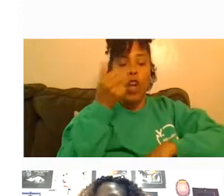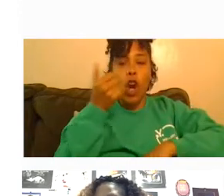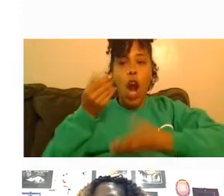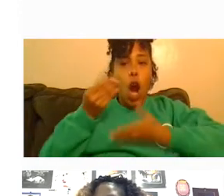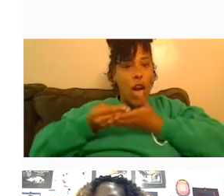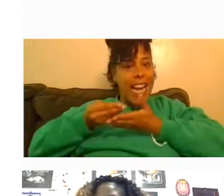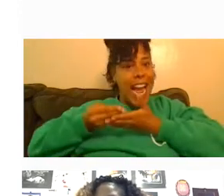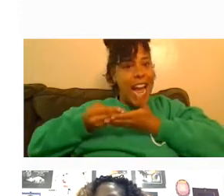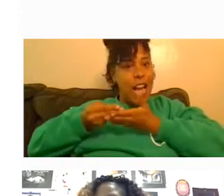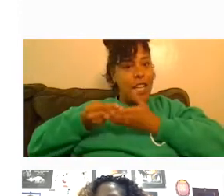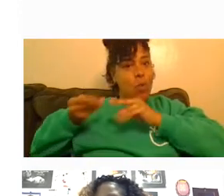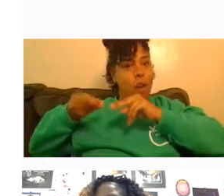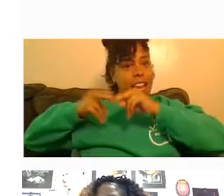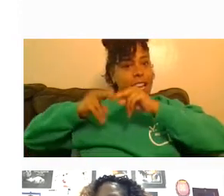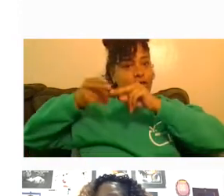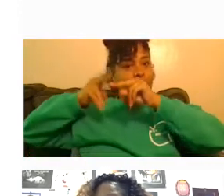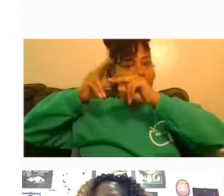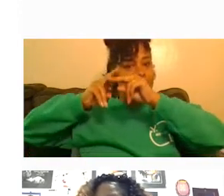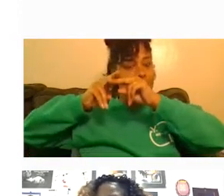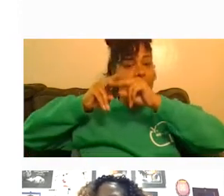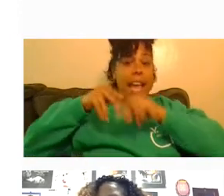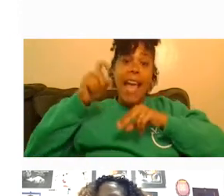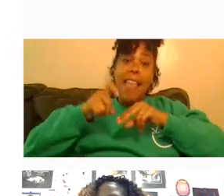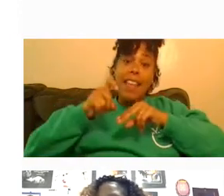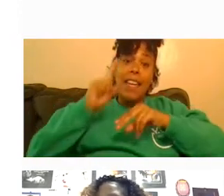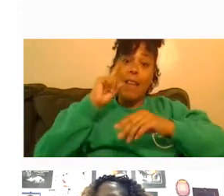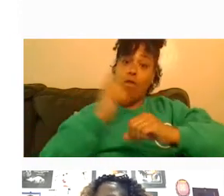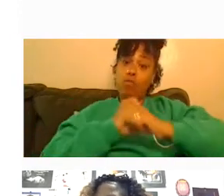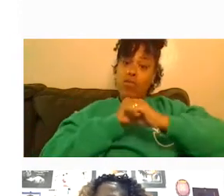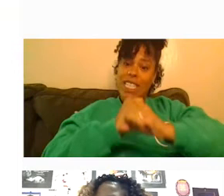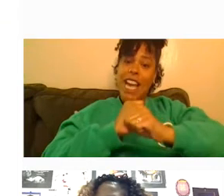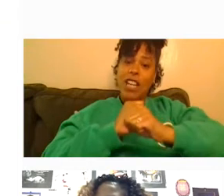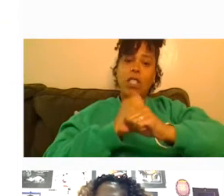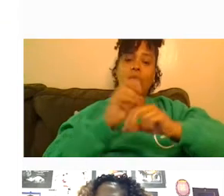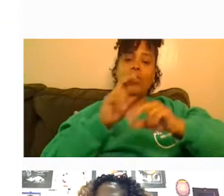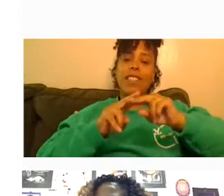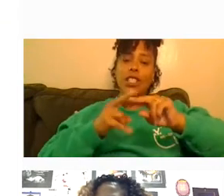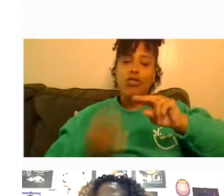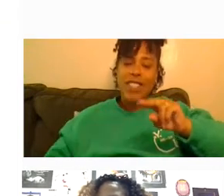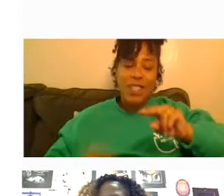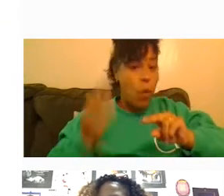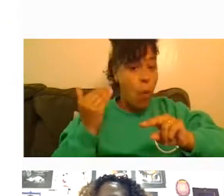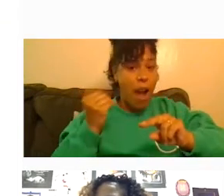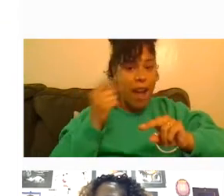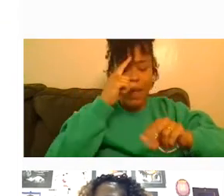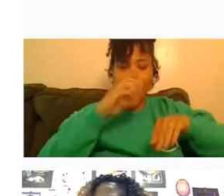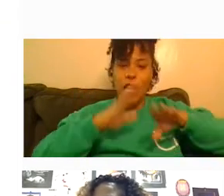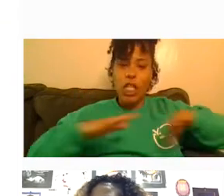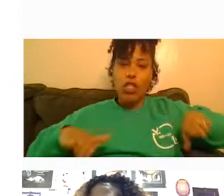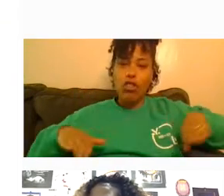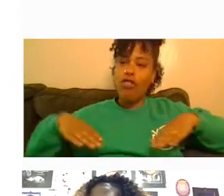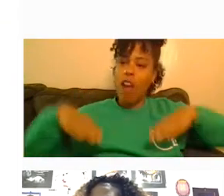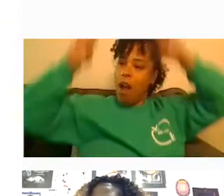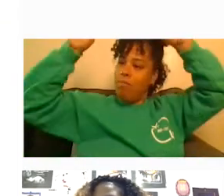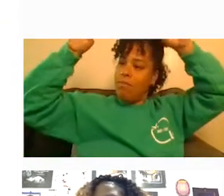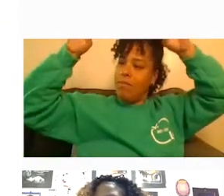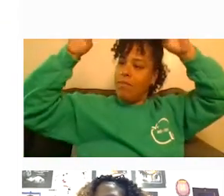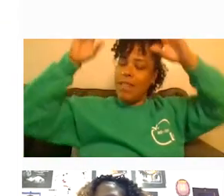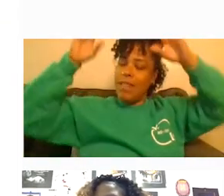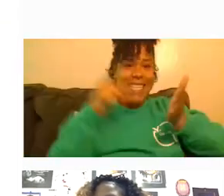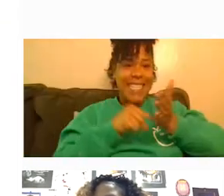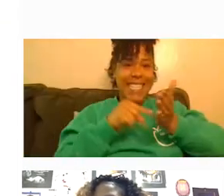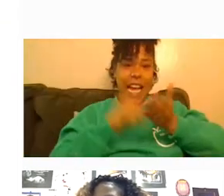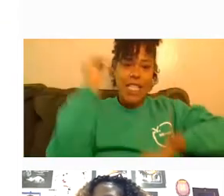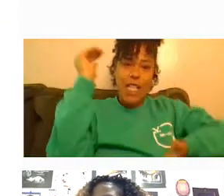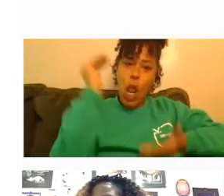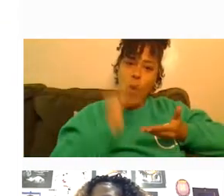for protection actually will decrease. Why? Because our kids are then older. Our debts are lower. And what we're